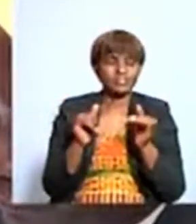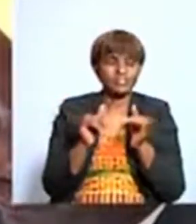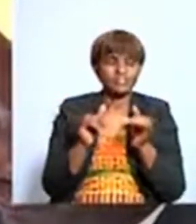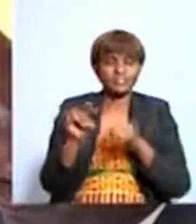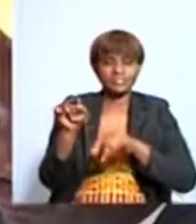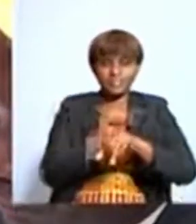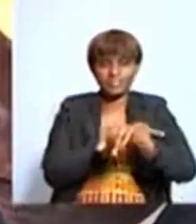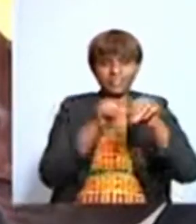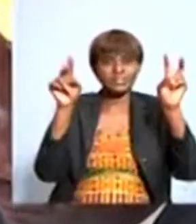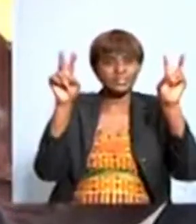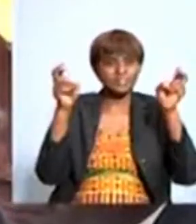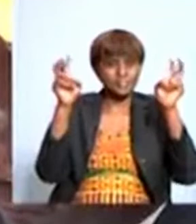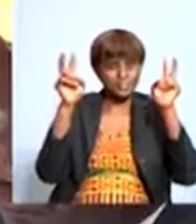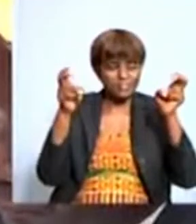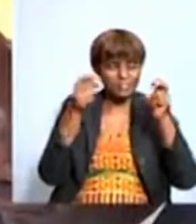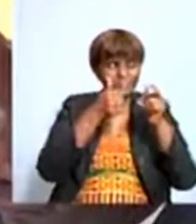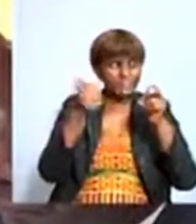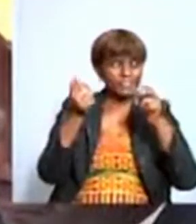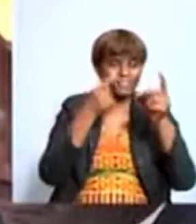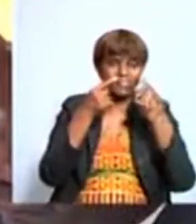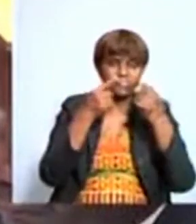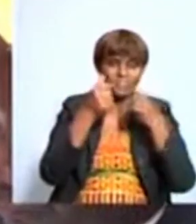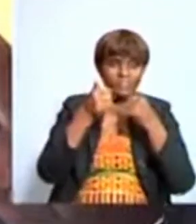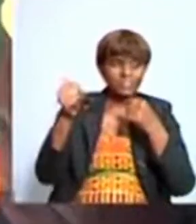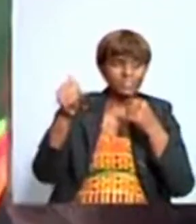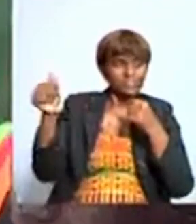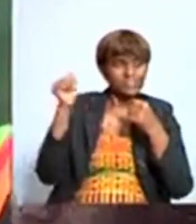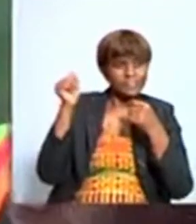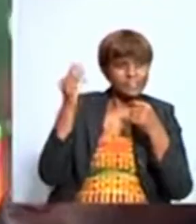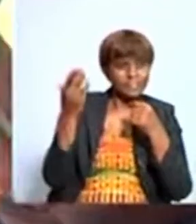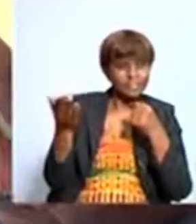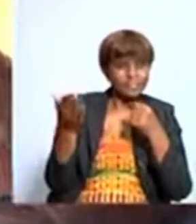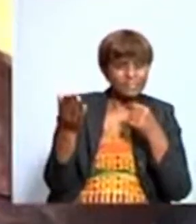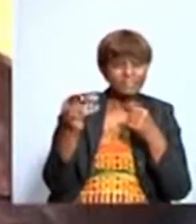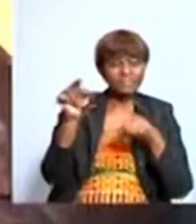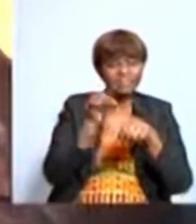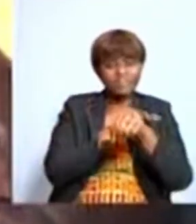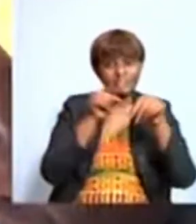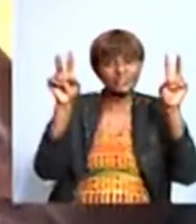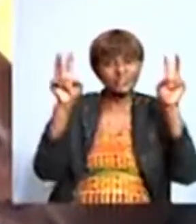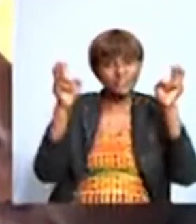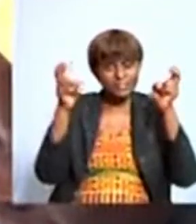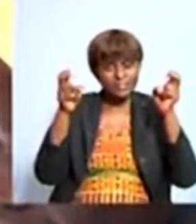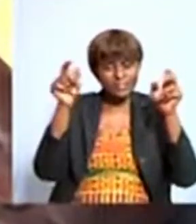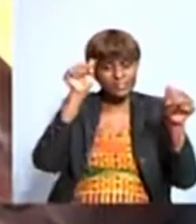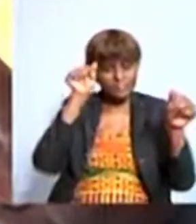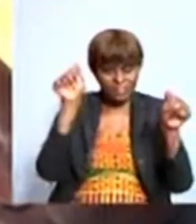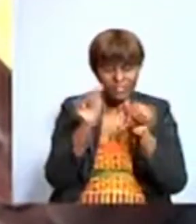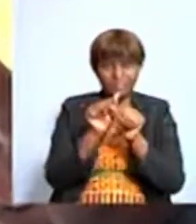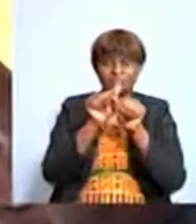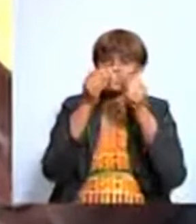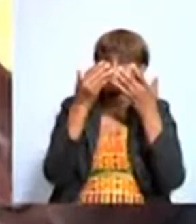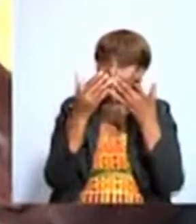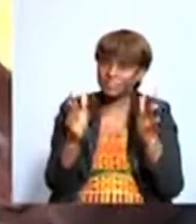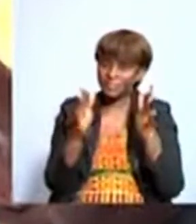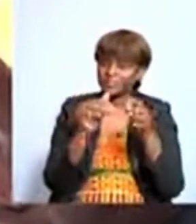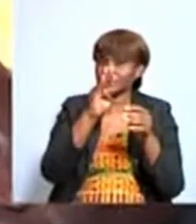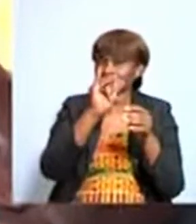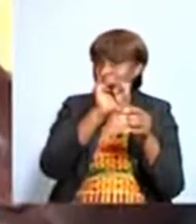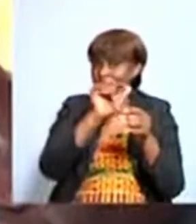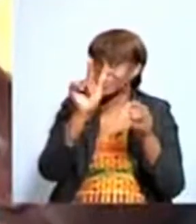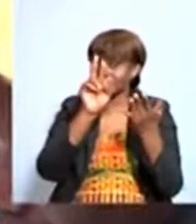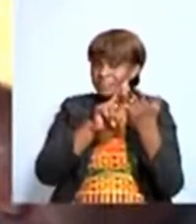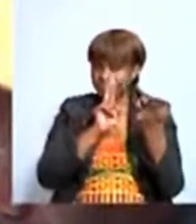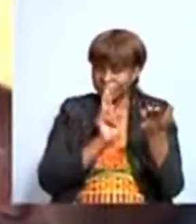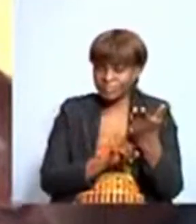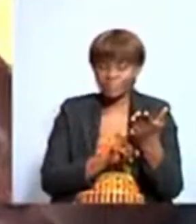Long title. Any debate, any objection? Long title is agreed to. The bill will be